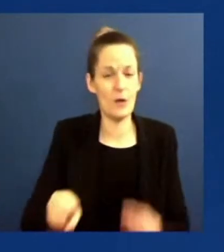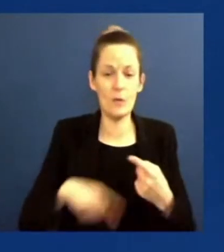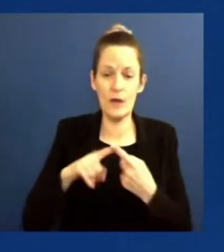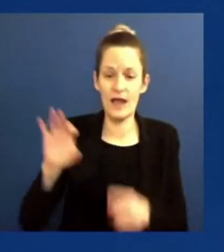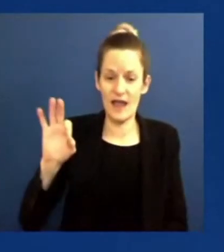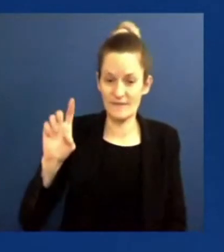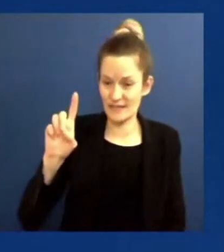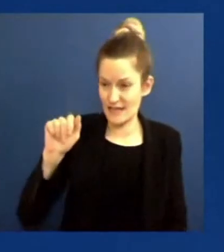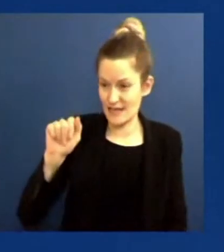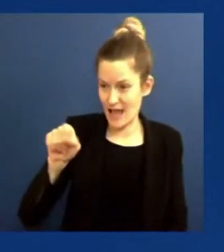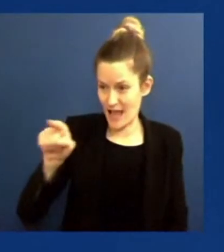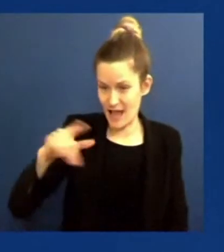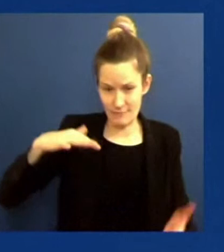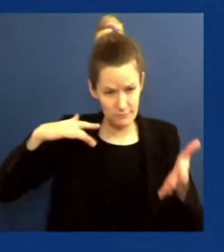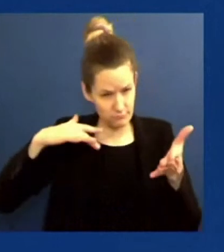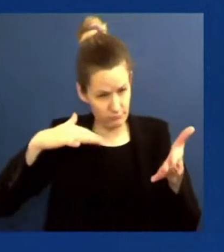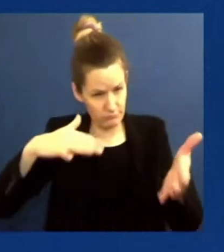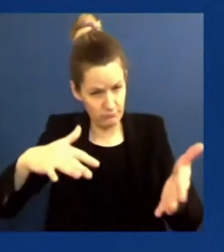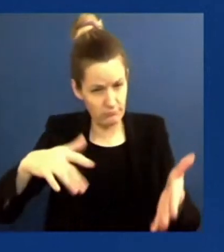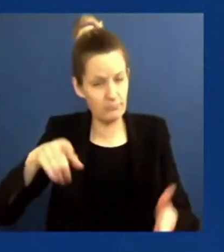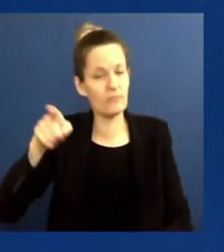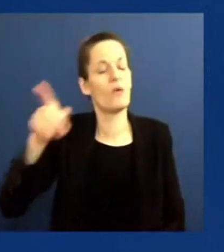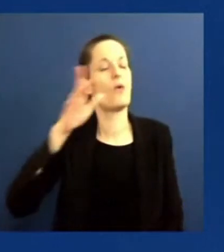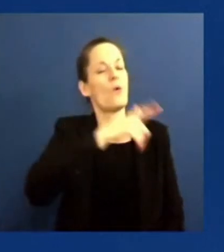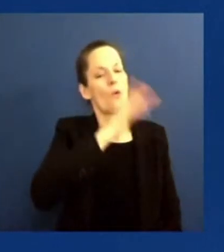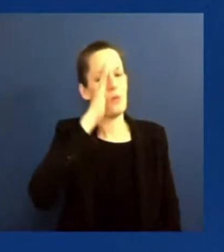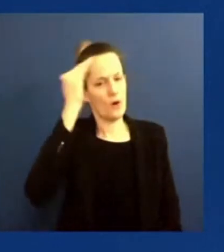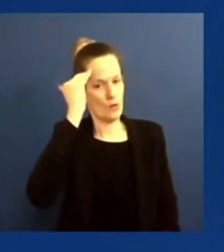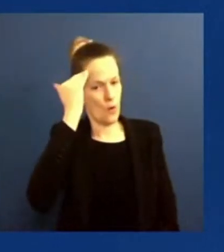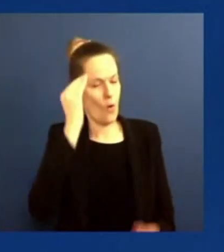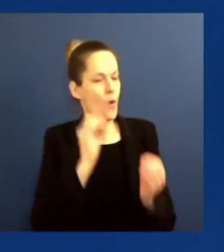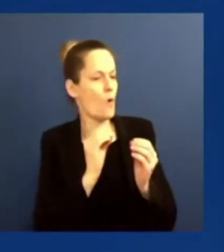Next question. Let's go to Caitlin Collins, CNN.